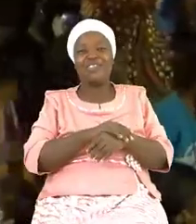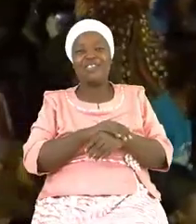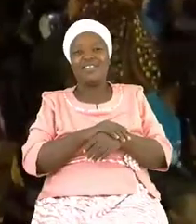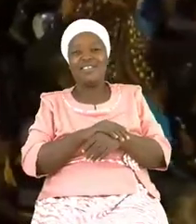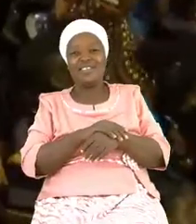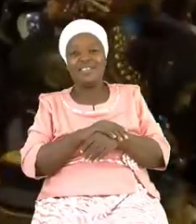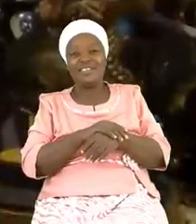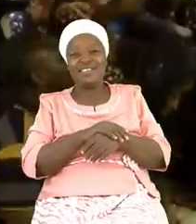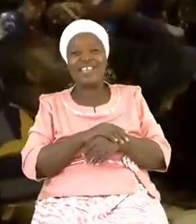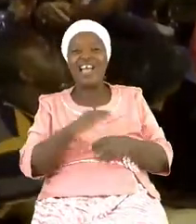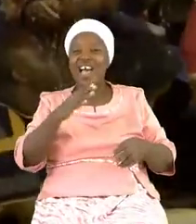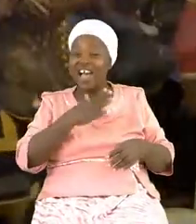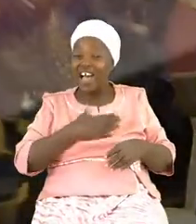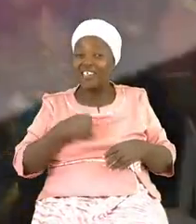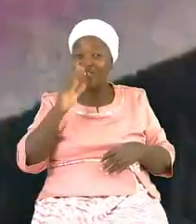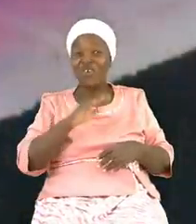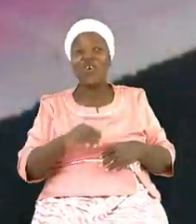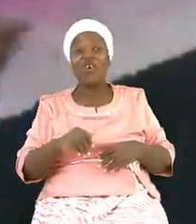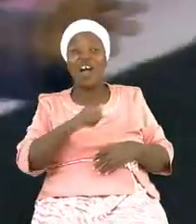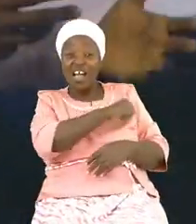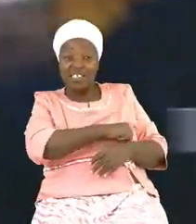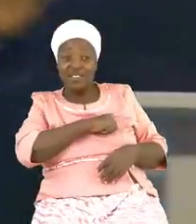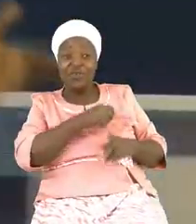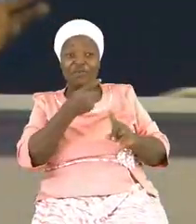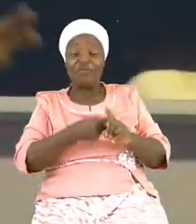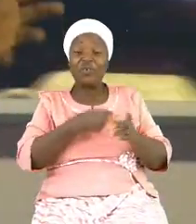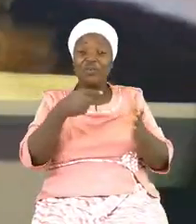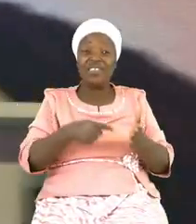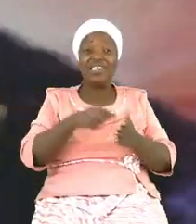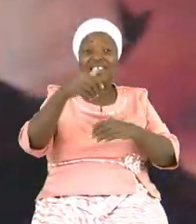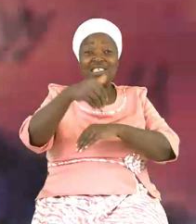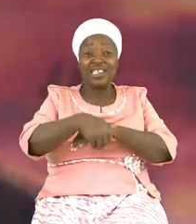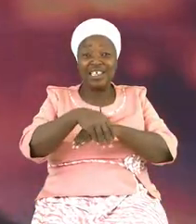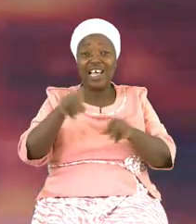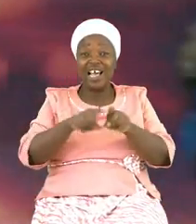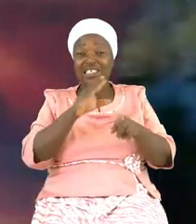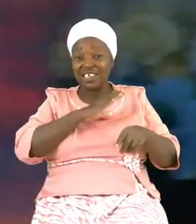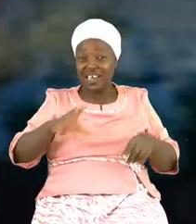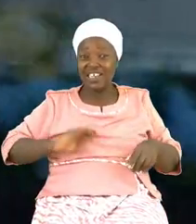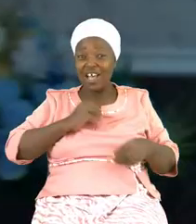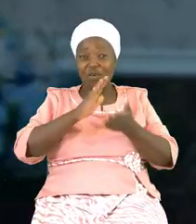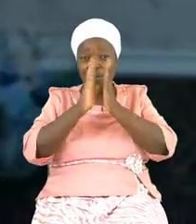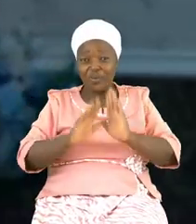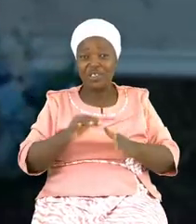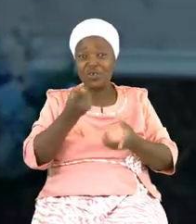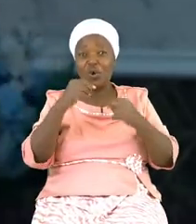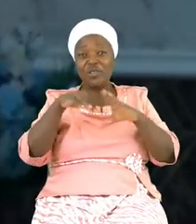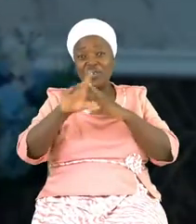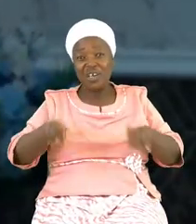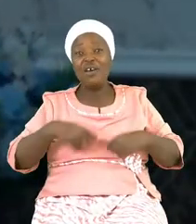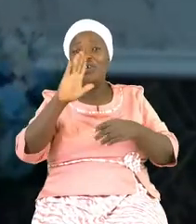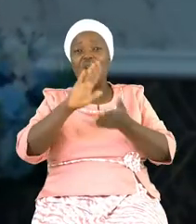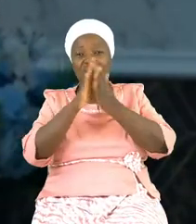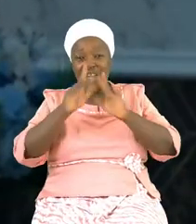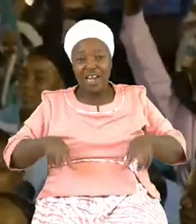And your attitude from tonight, as Christ our peace comes to your life, your life is peaceful